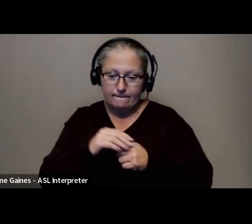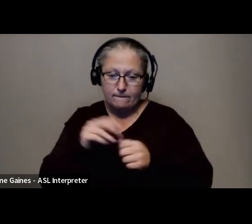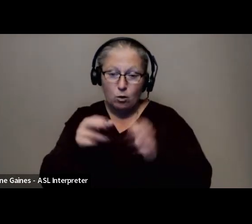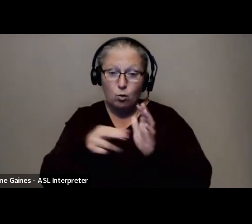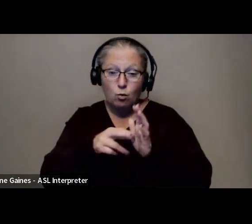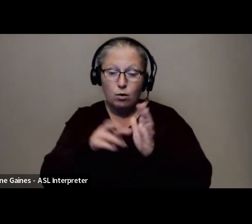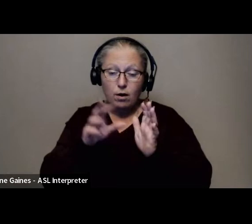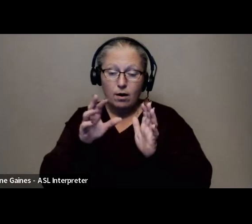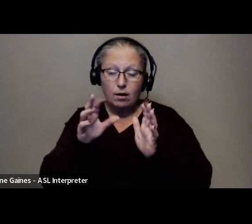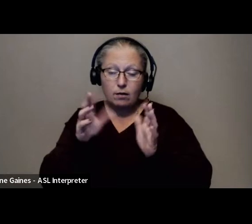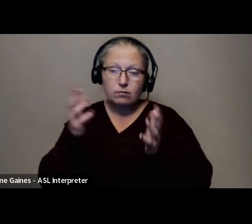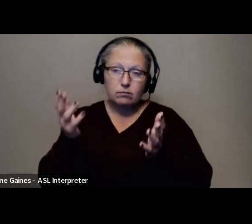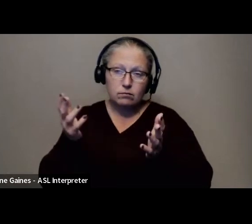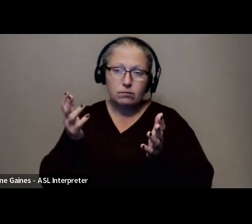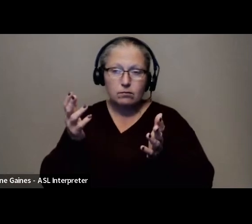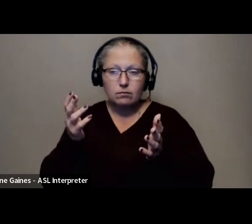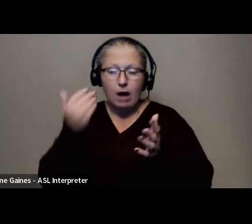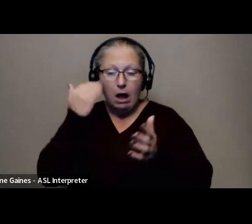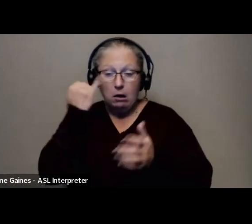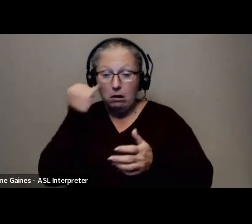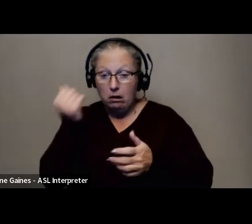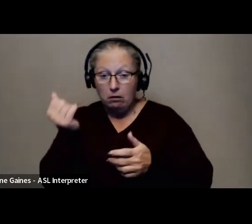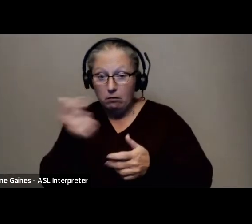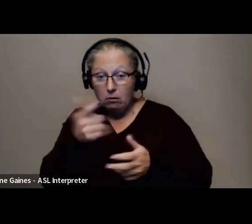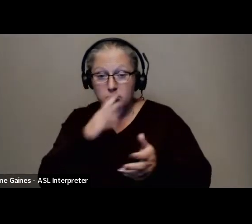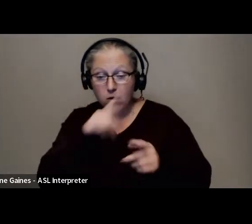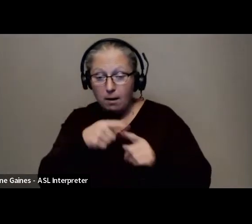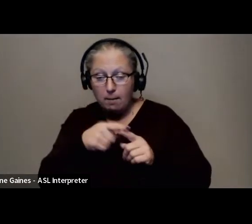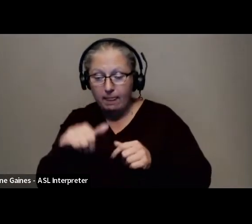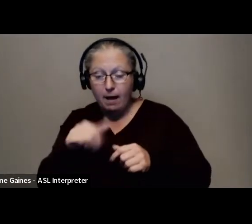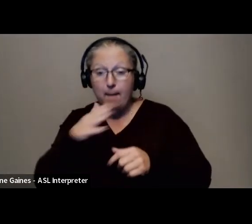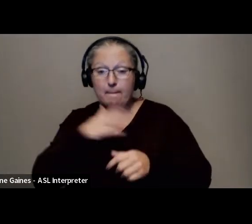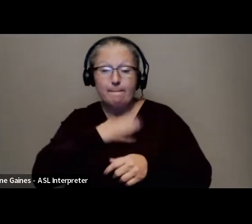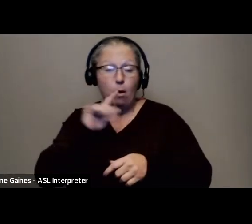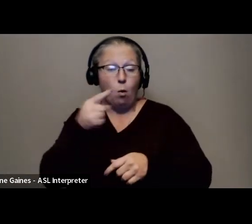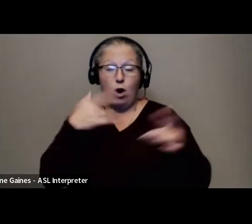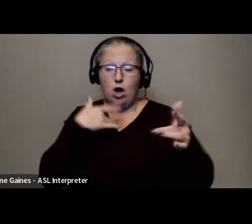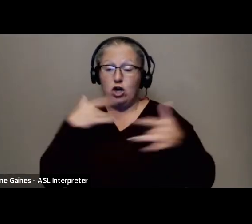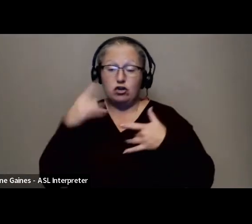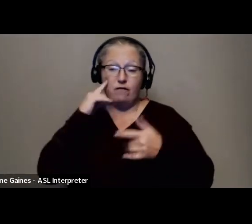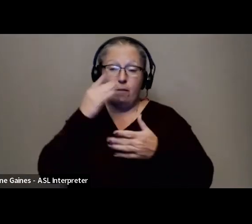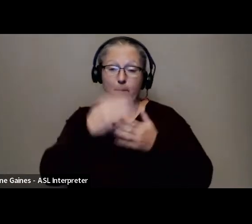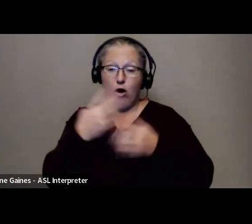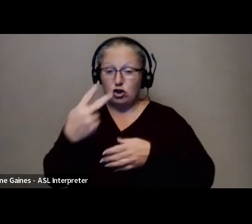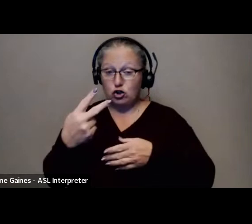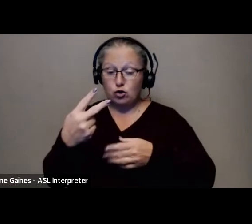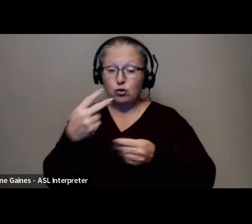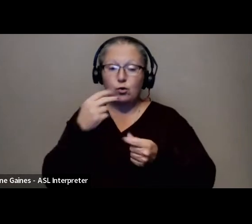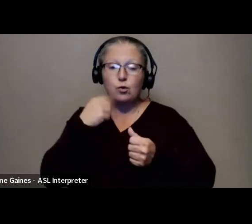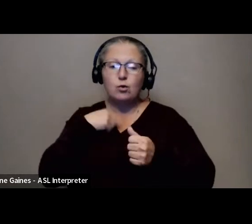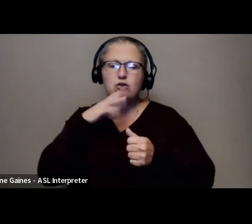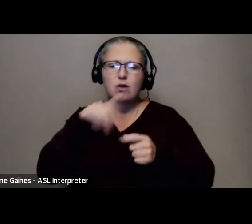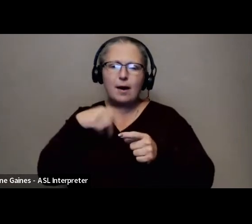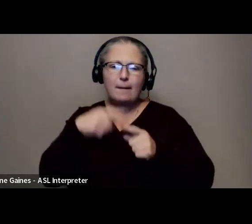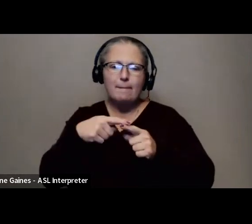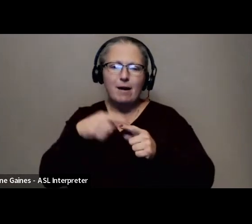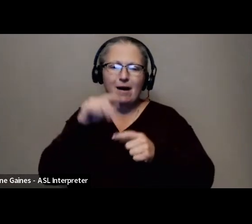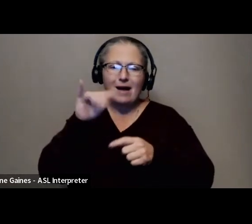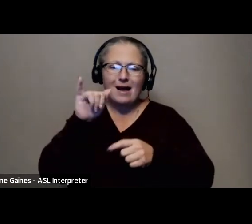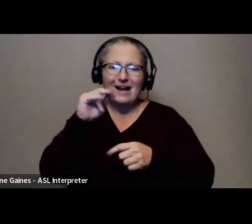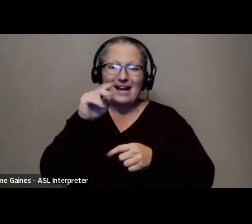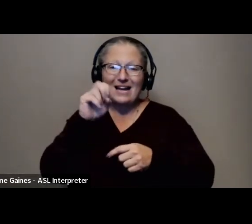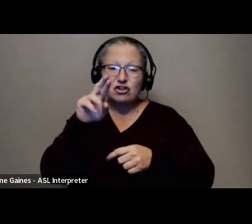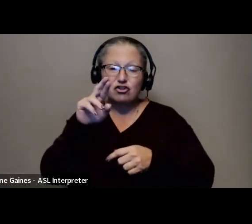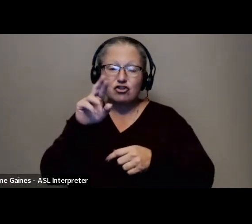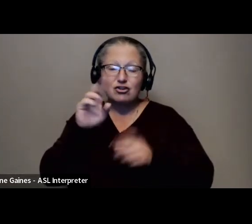Review. So actually, I don't know if anybody else has talked about it, but my only concern in part 2 was we were talking about inter-district